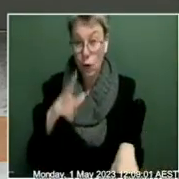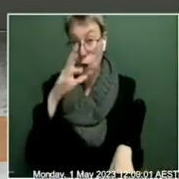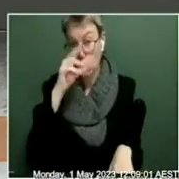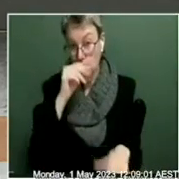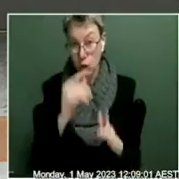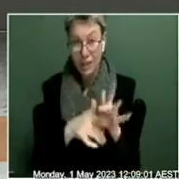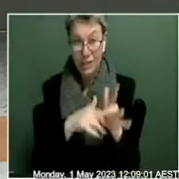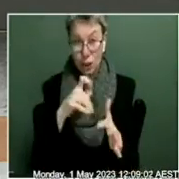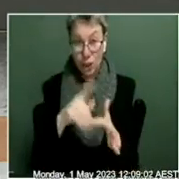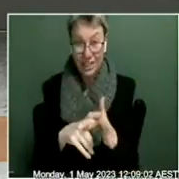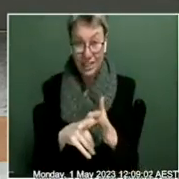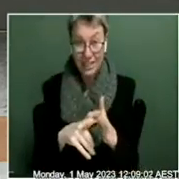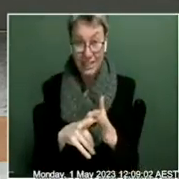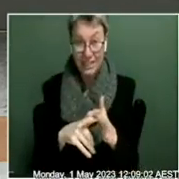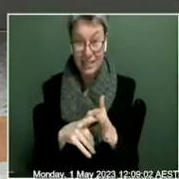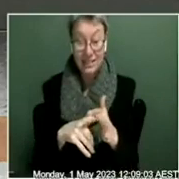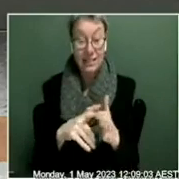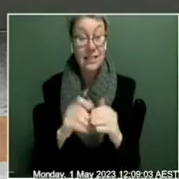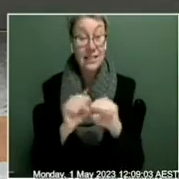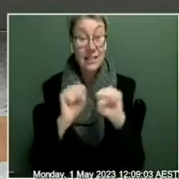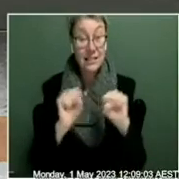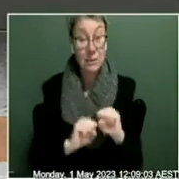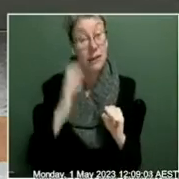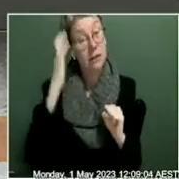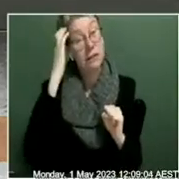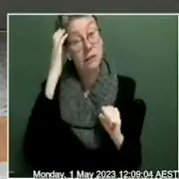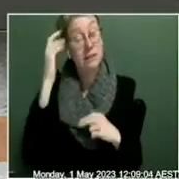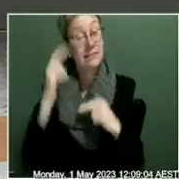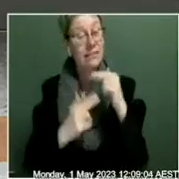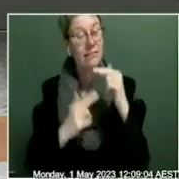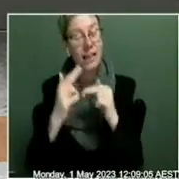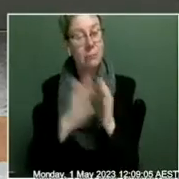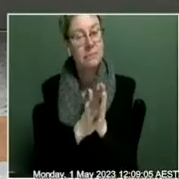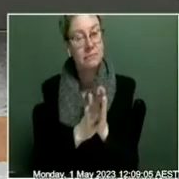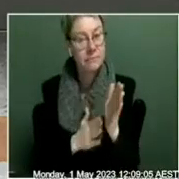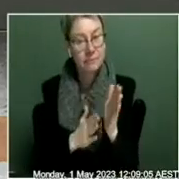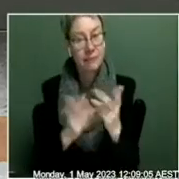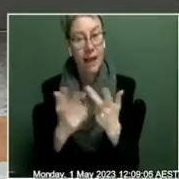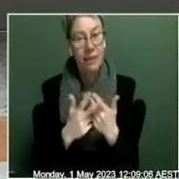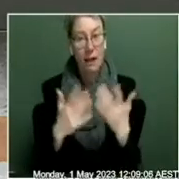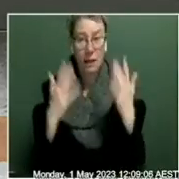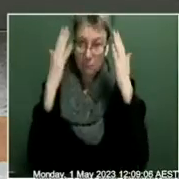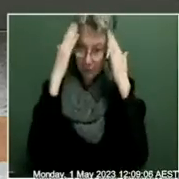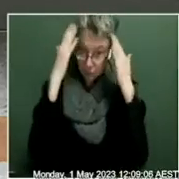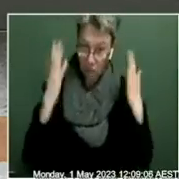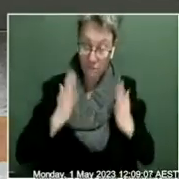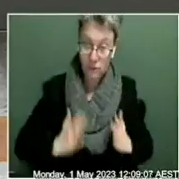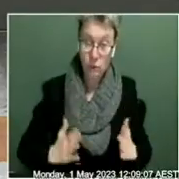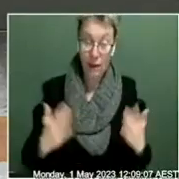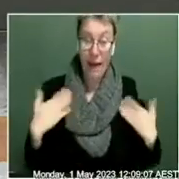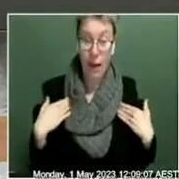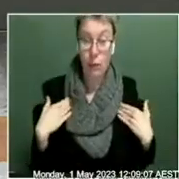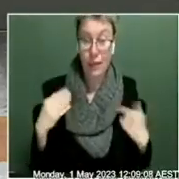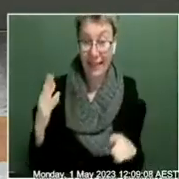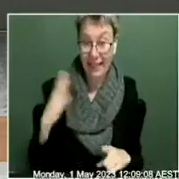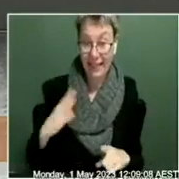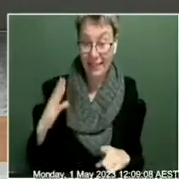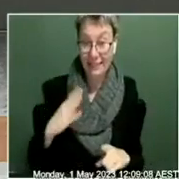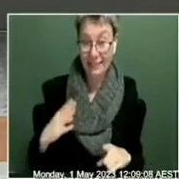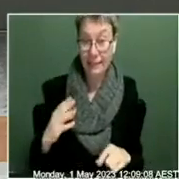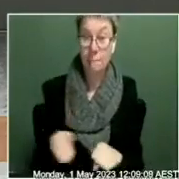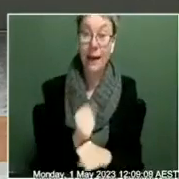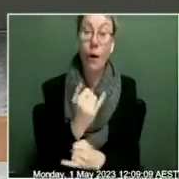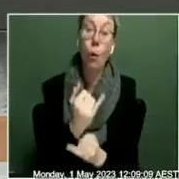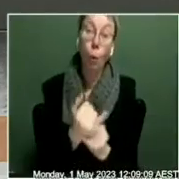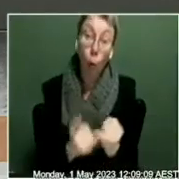needs, which are compounded by contacts with the youth justice system and incarceration. Is